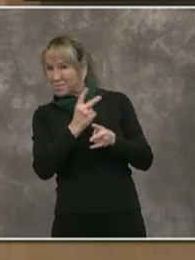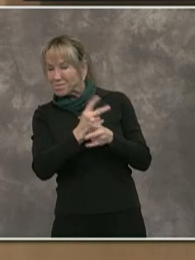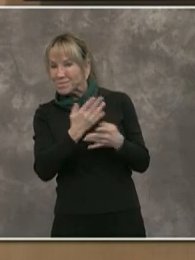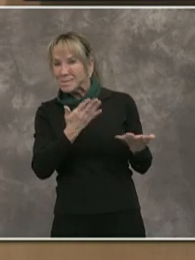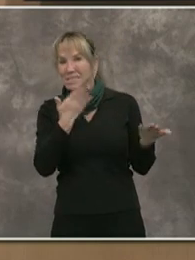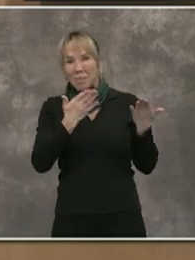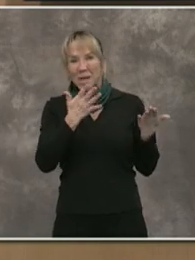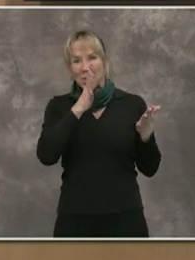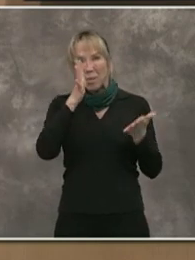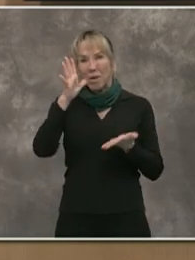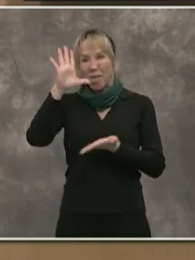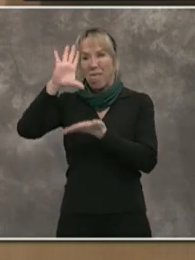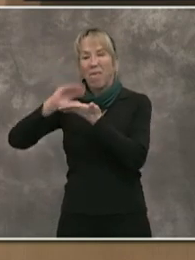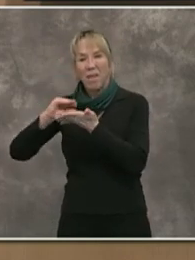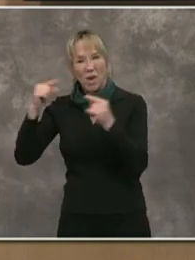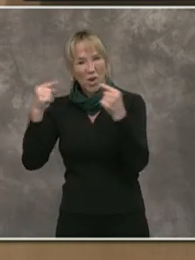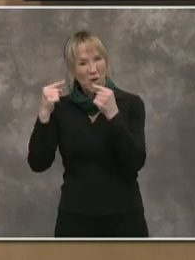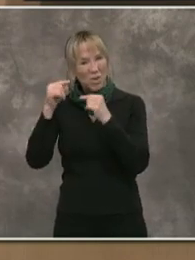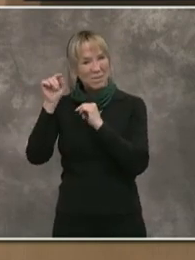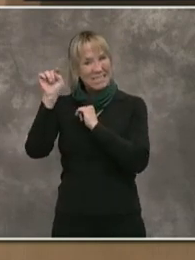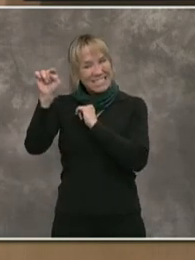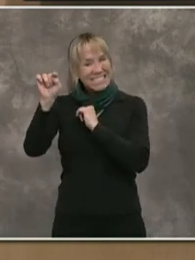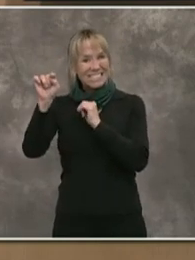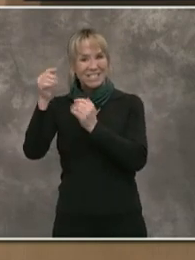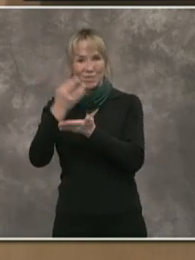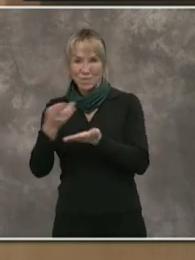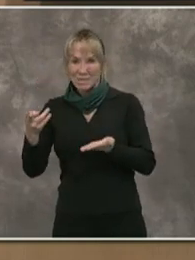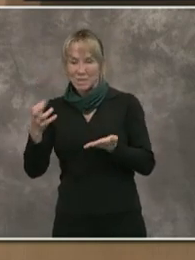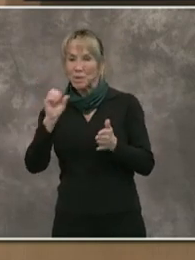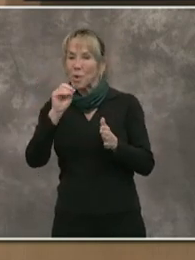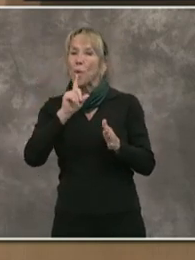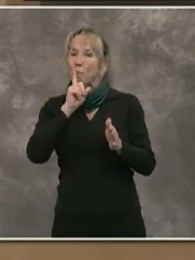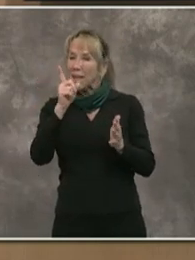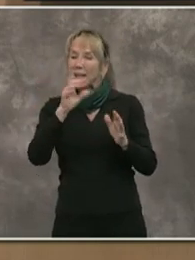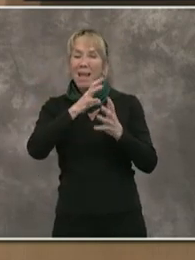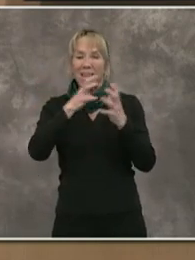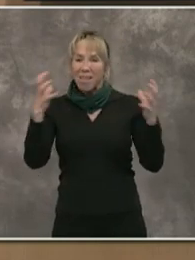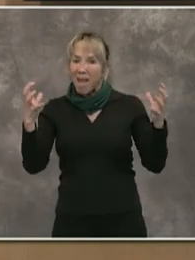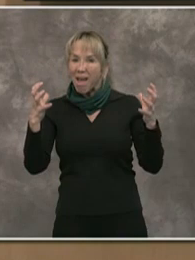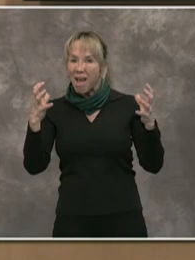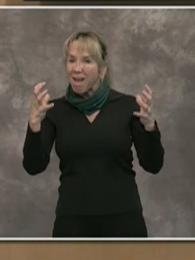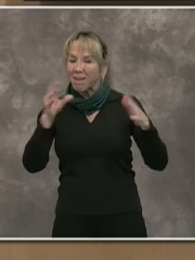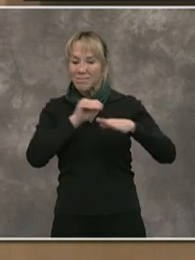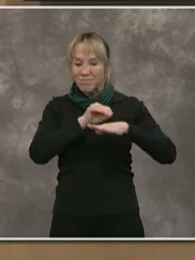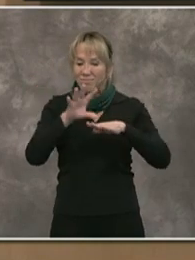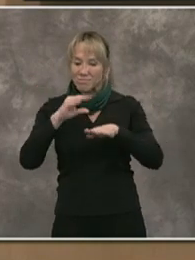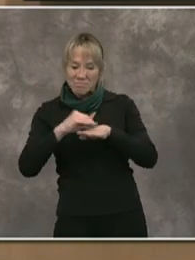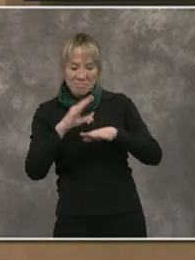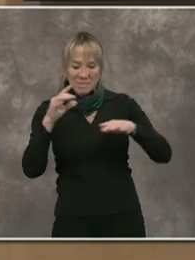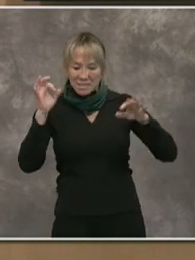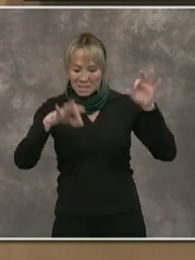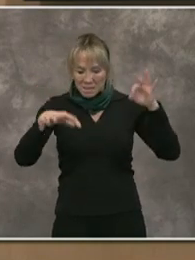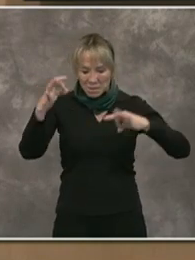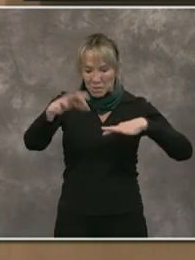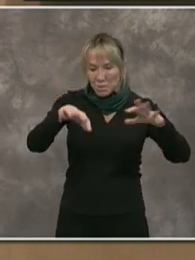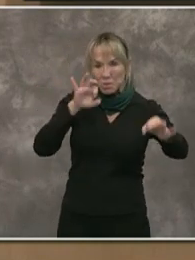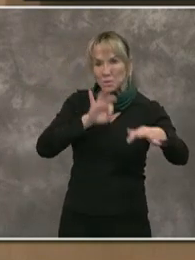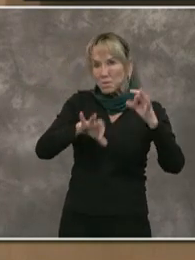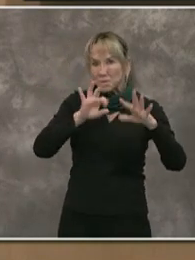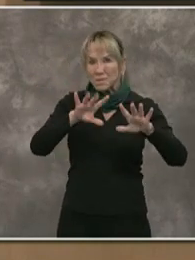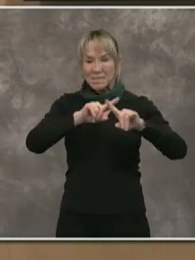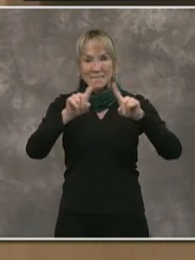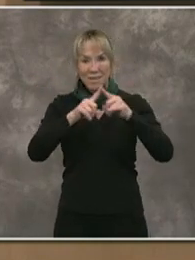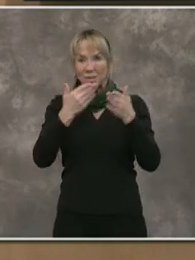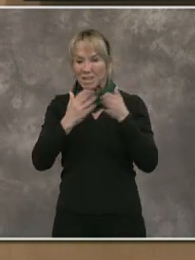that resource. It's hard to think about, but all these things interplay with each other. The test supply, the PPE supply, the staff supply, they